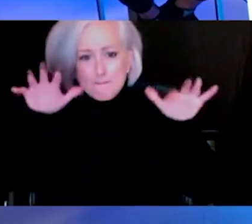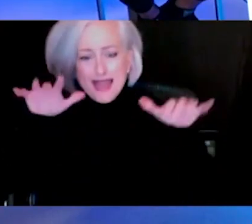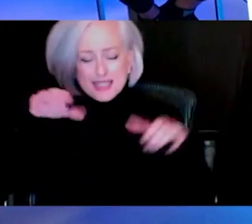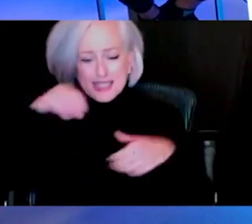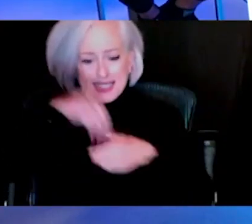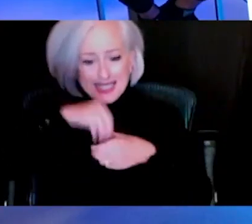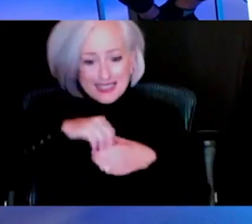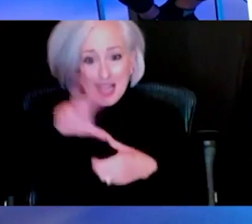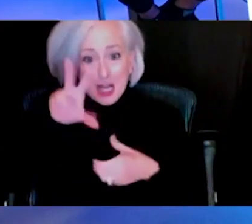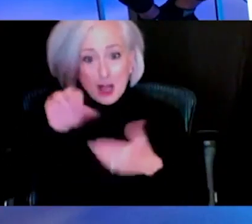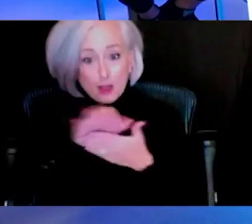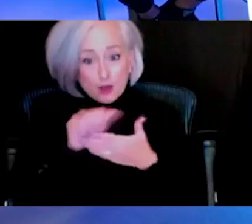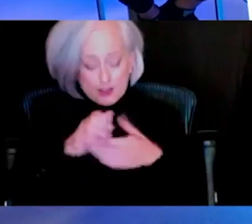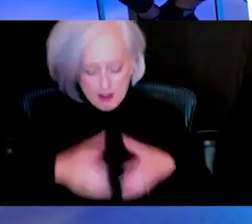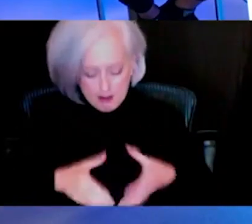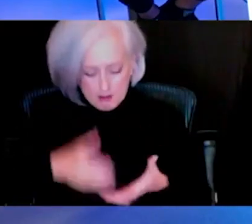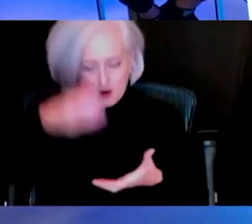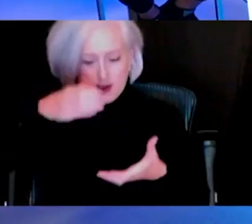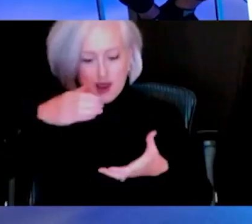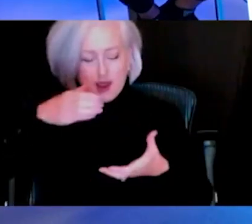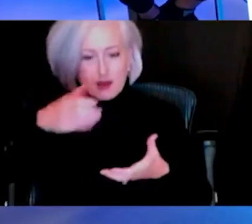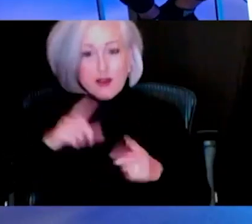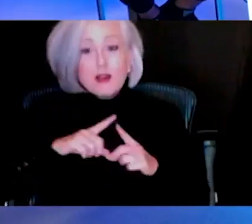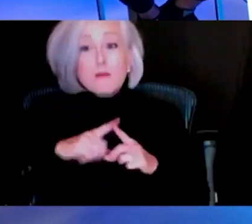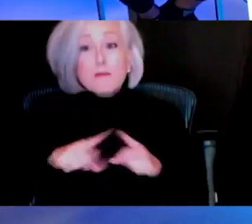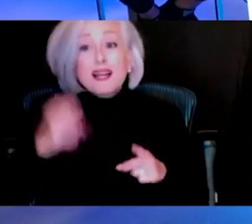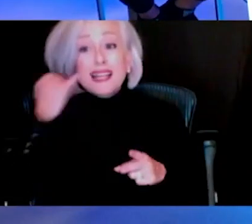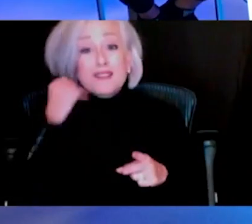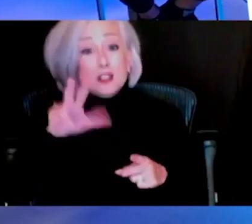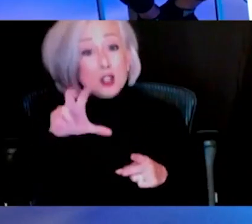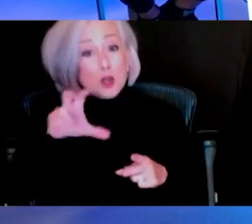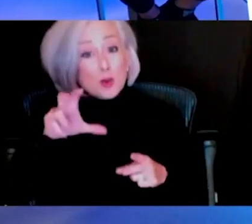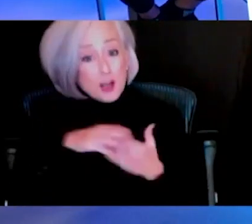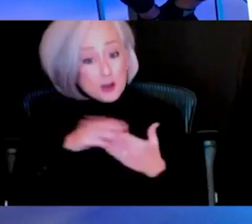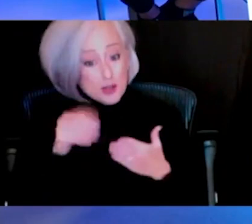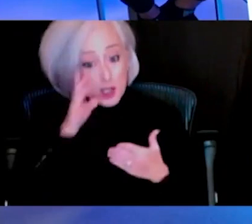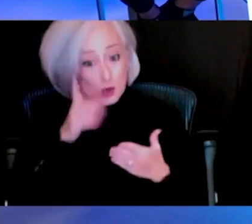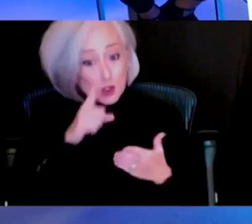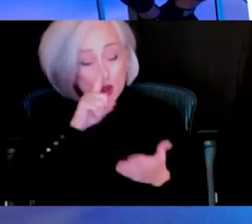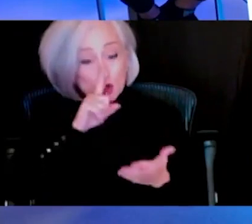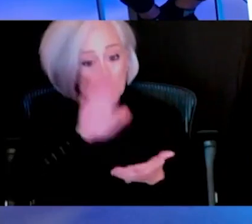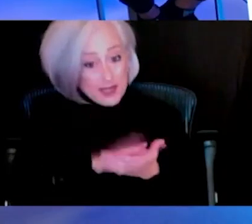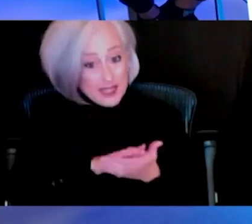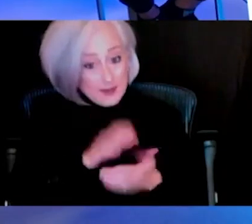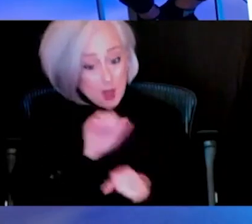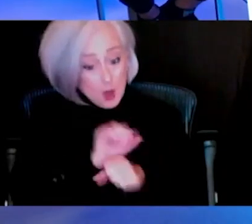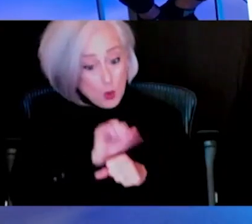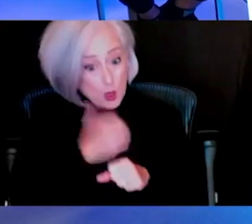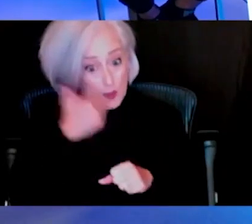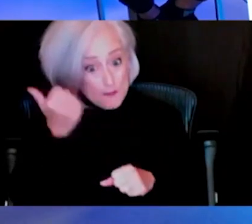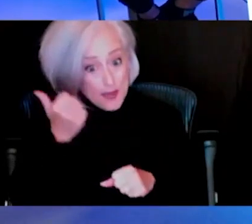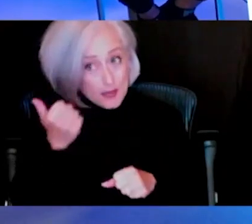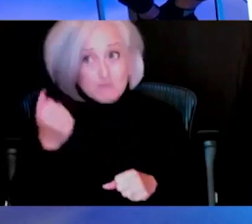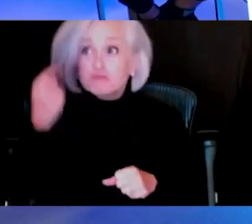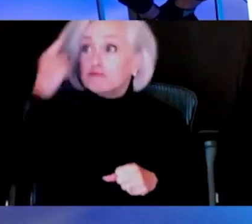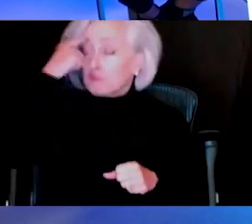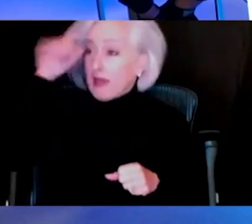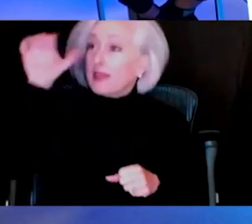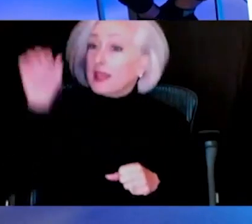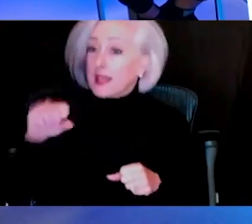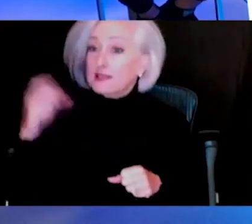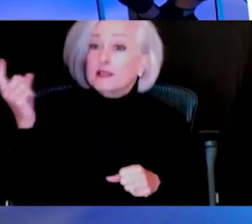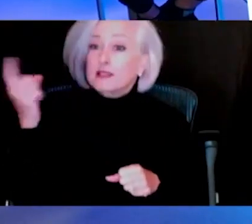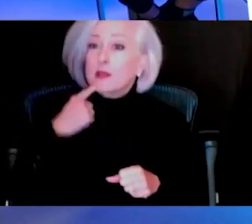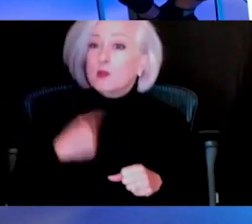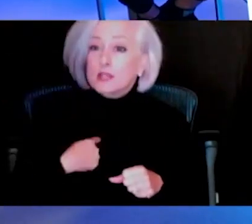canister. And you said, but if it was $300, would you believe that it might work better? And I was like, kind of, I think I would. Something would tell me, well, it must